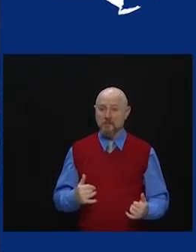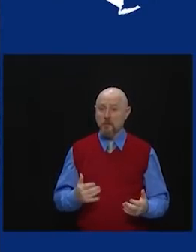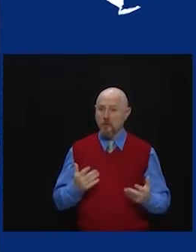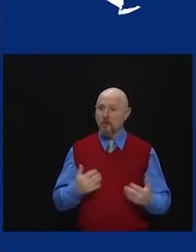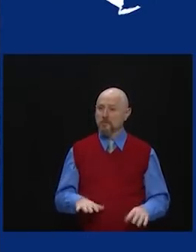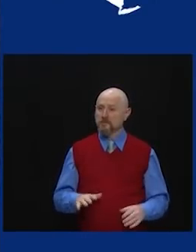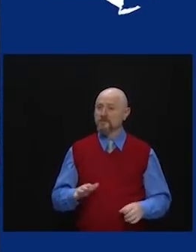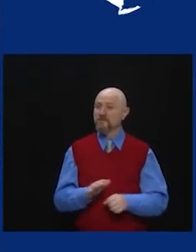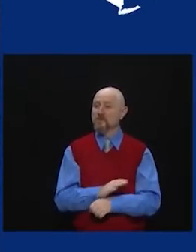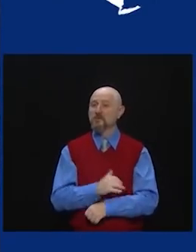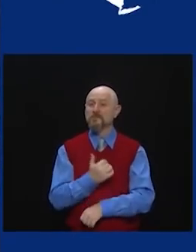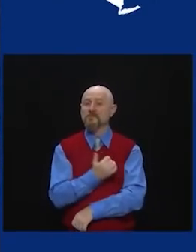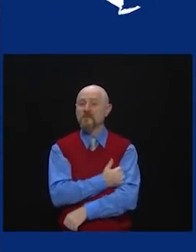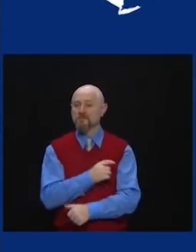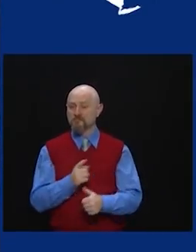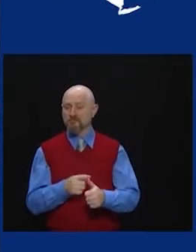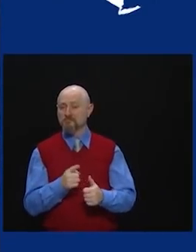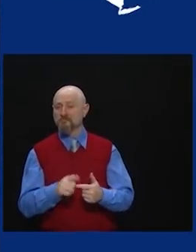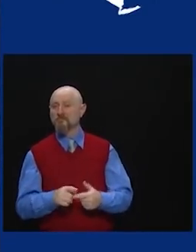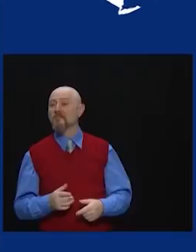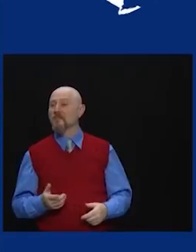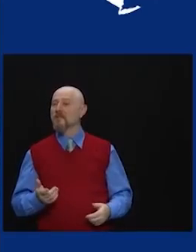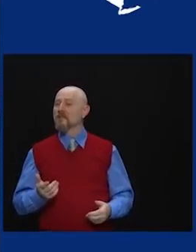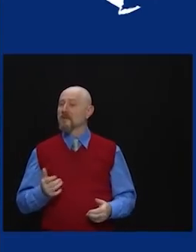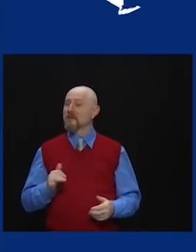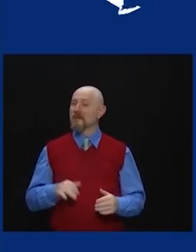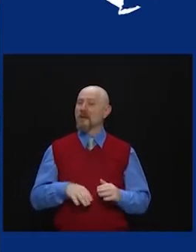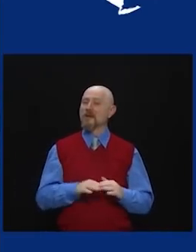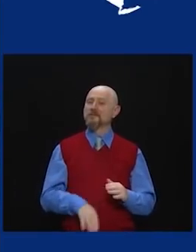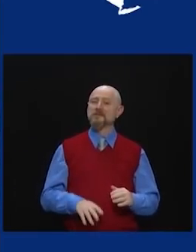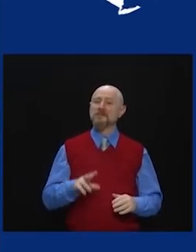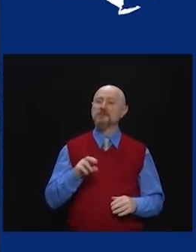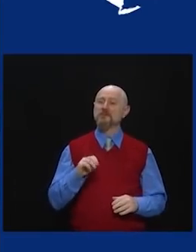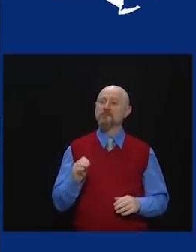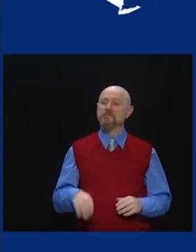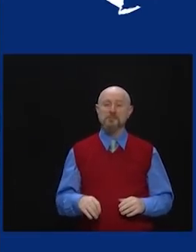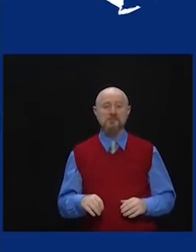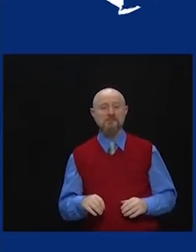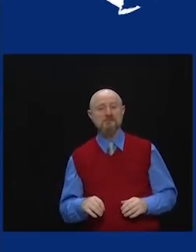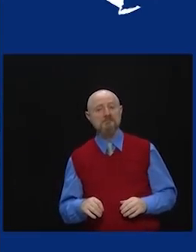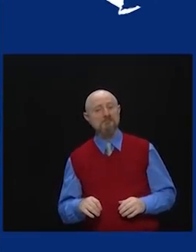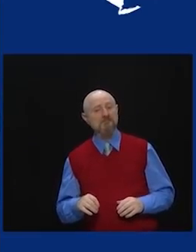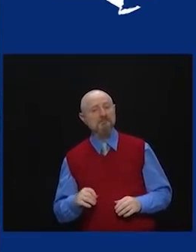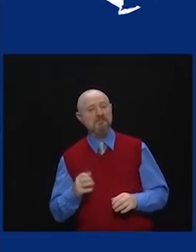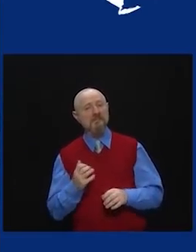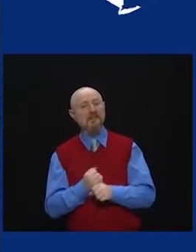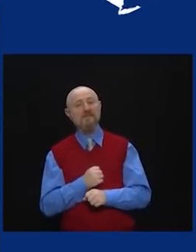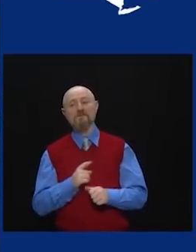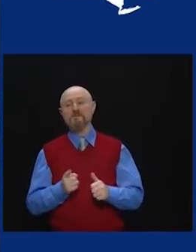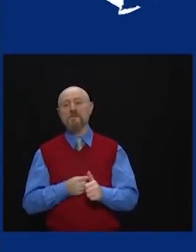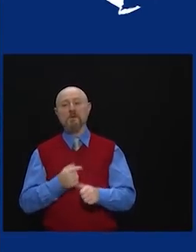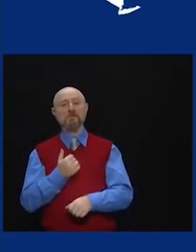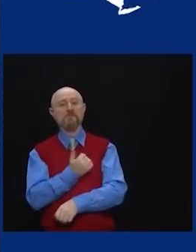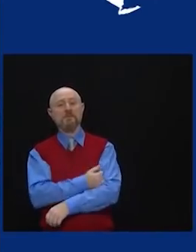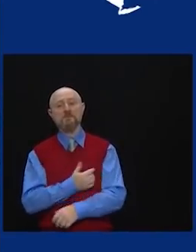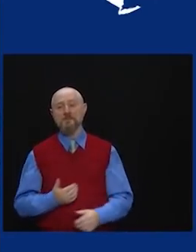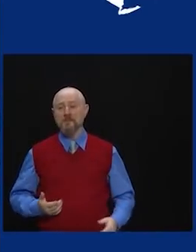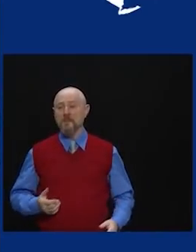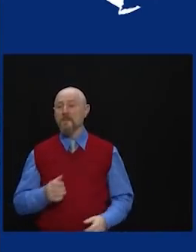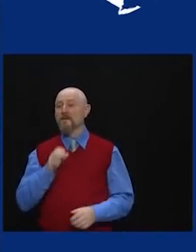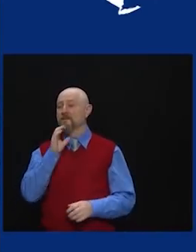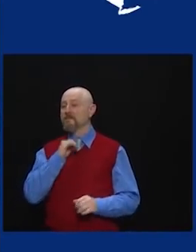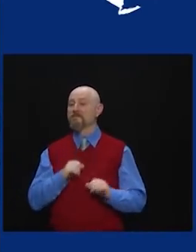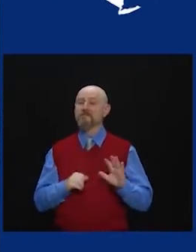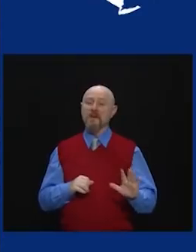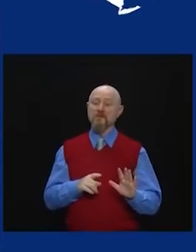vaccinated. Under 30% have received their first dose of 5 to 11-year-olds. That number has to go up. These children